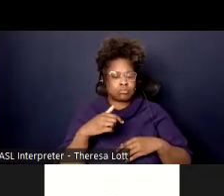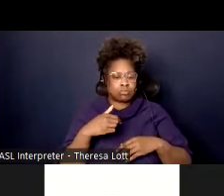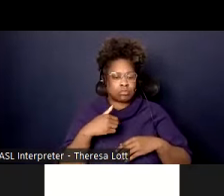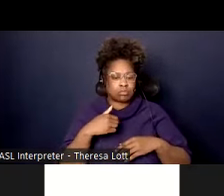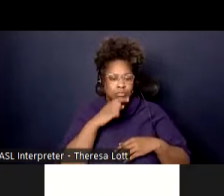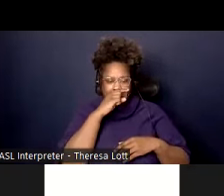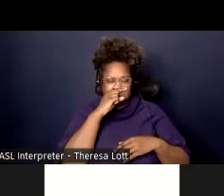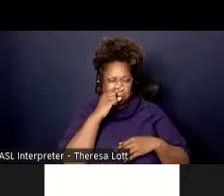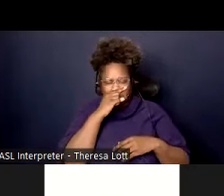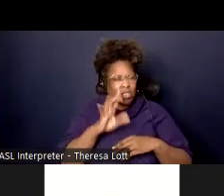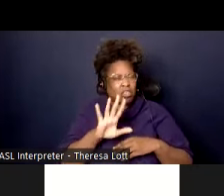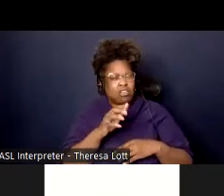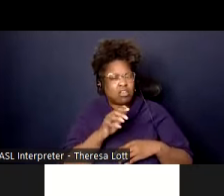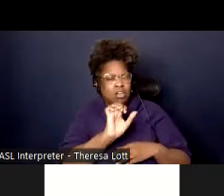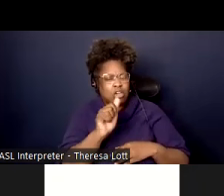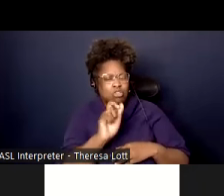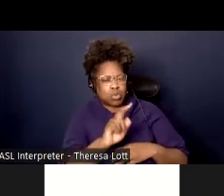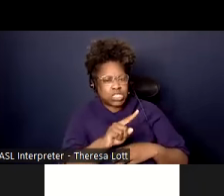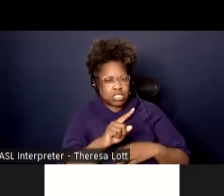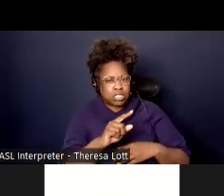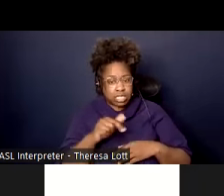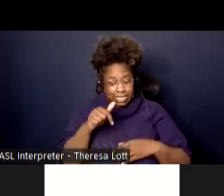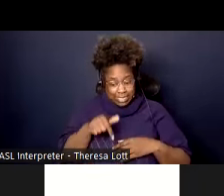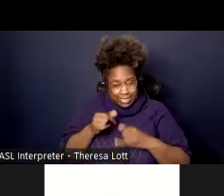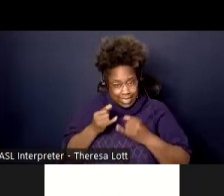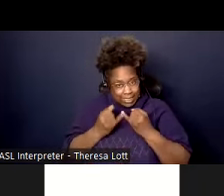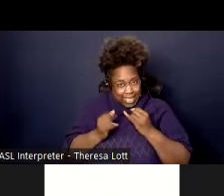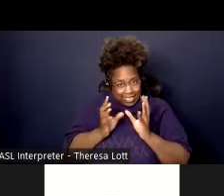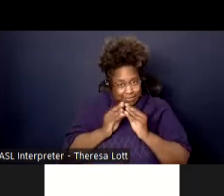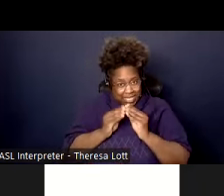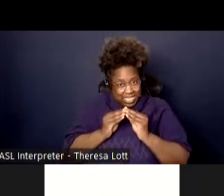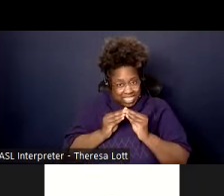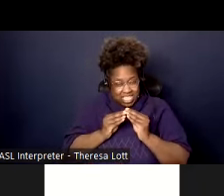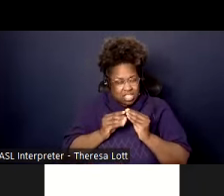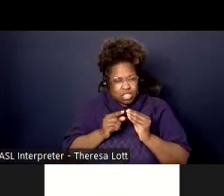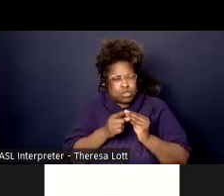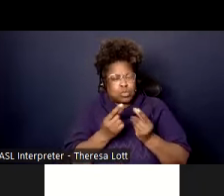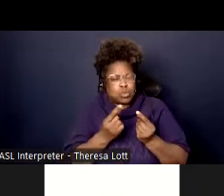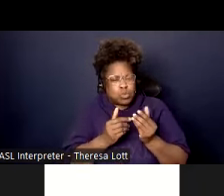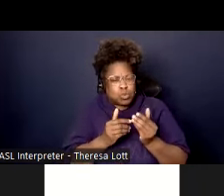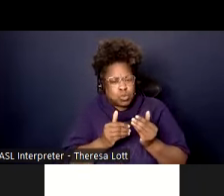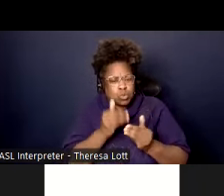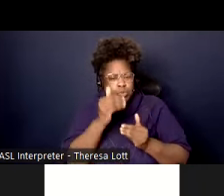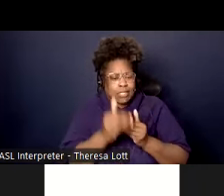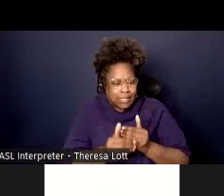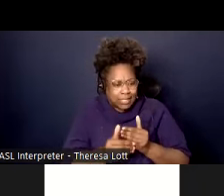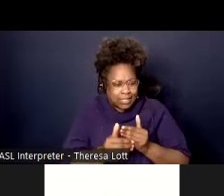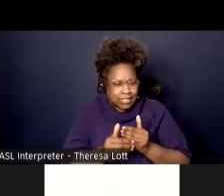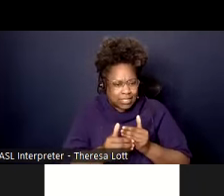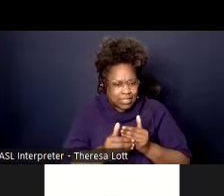of next step? Because this is like the last meeting. What's the